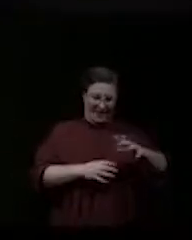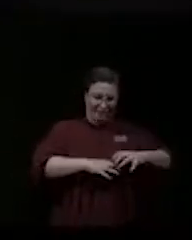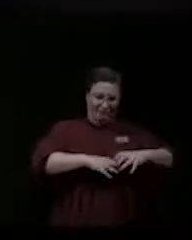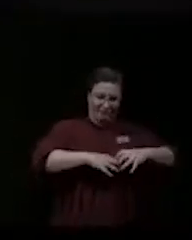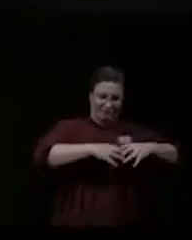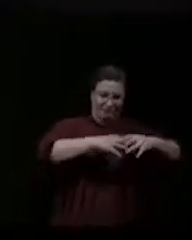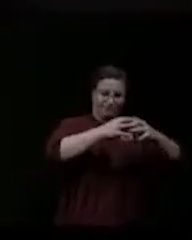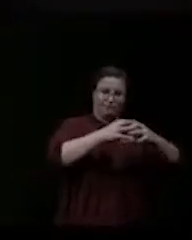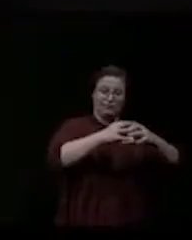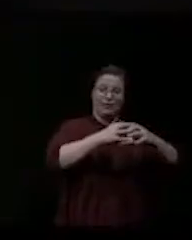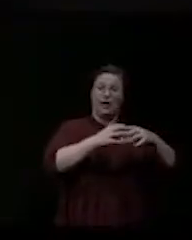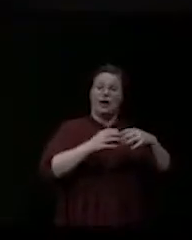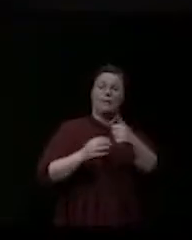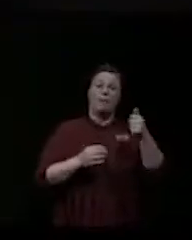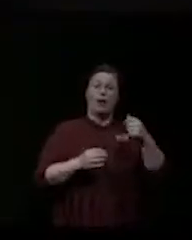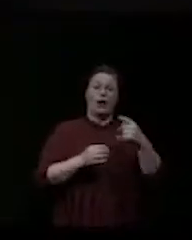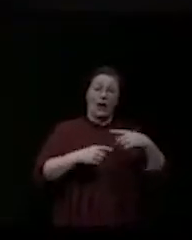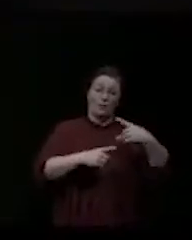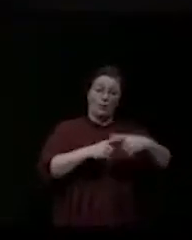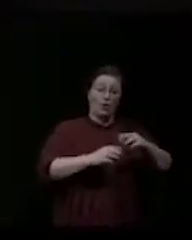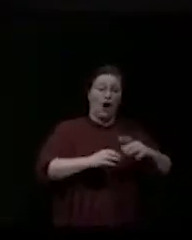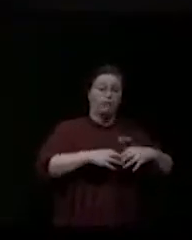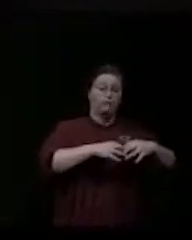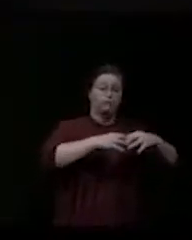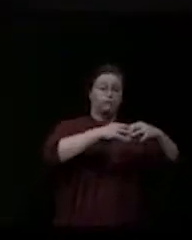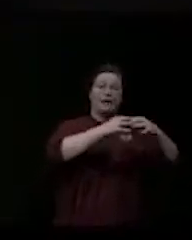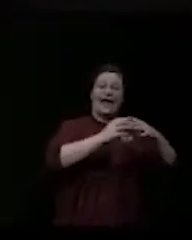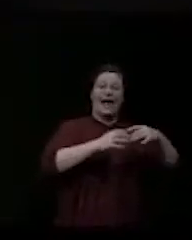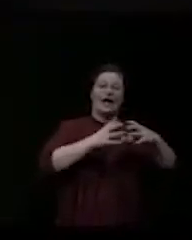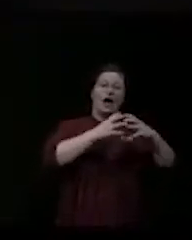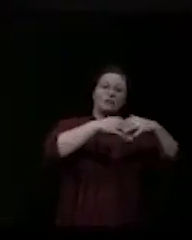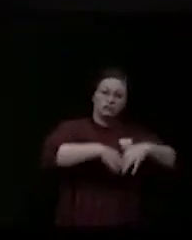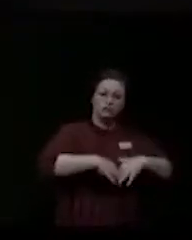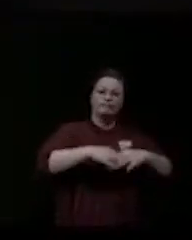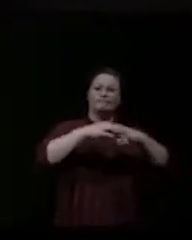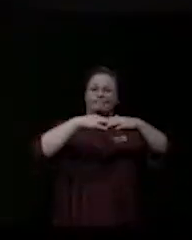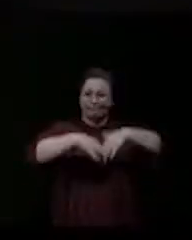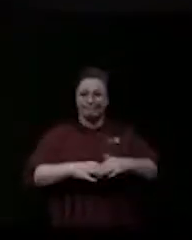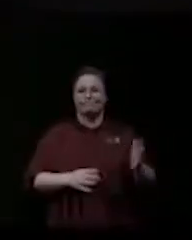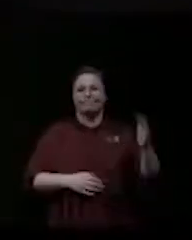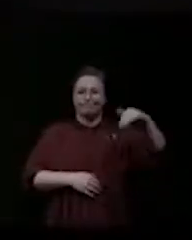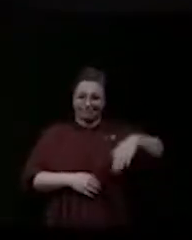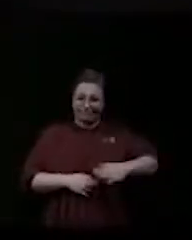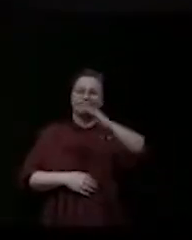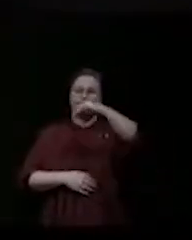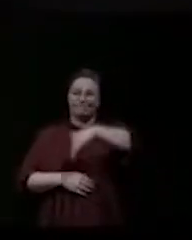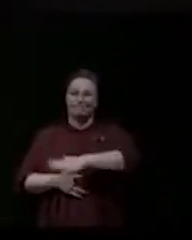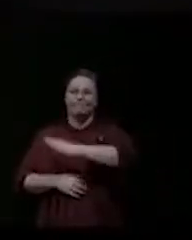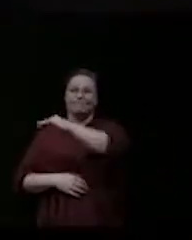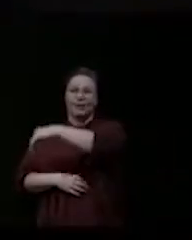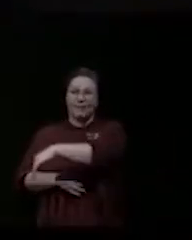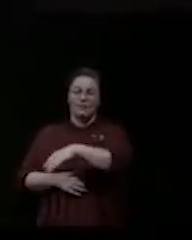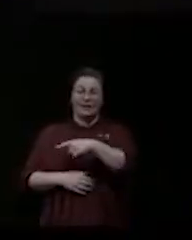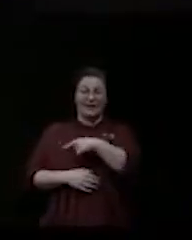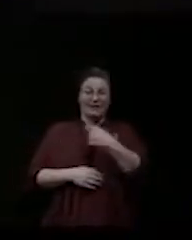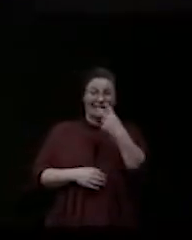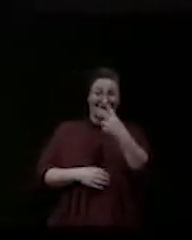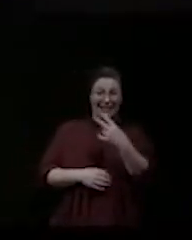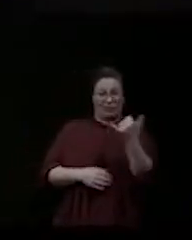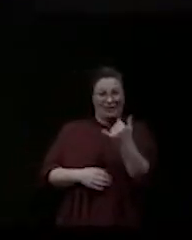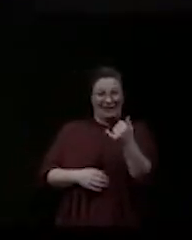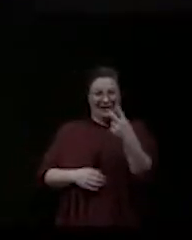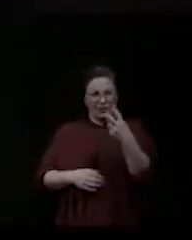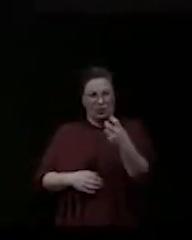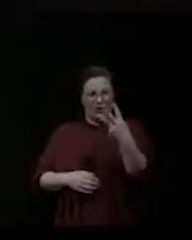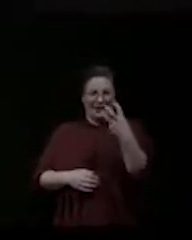not linear, that there are peaks and troughs, and that if you look at each of the last decades since